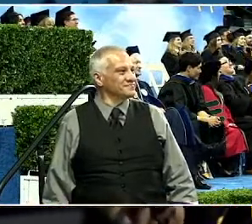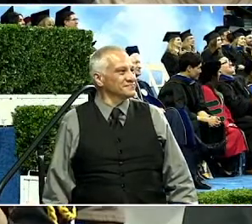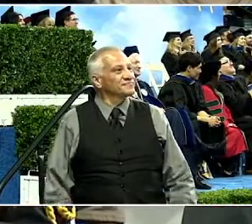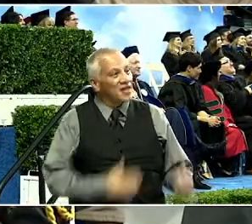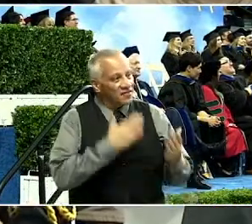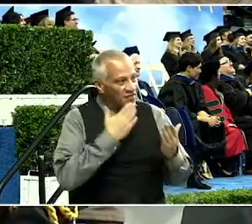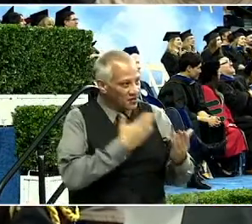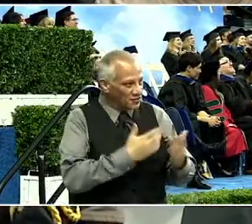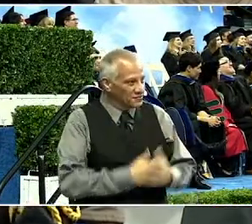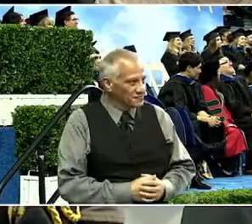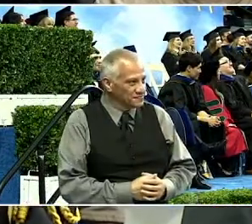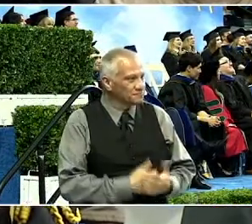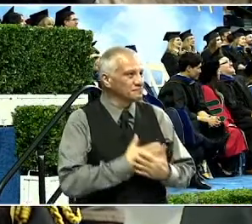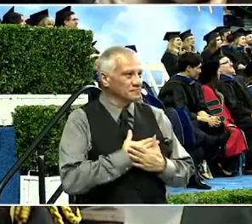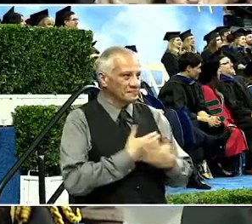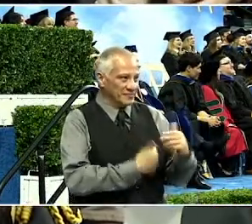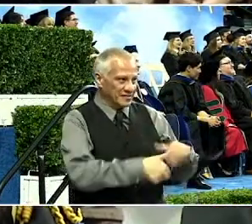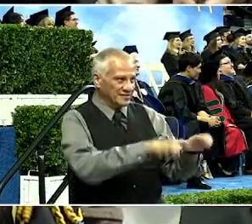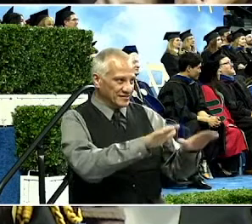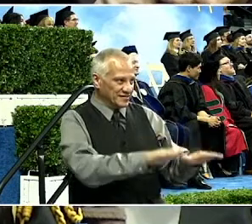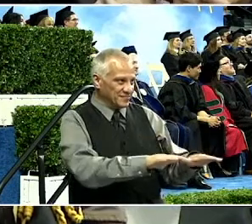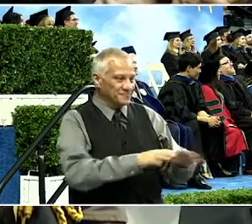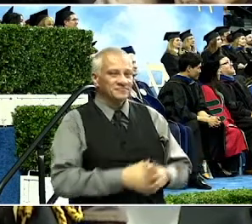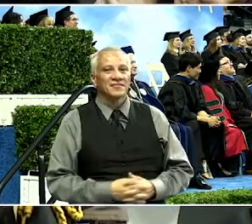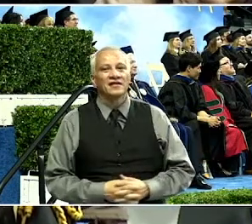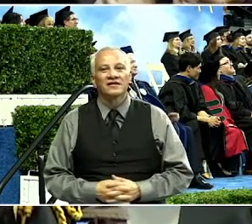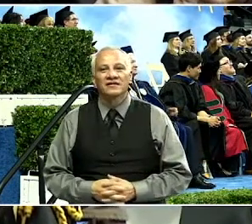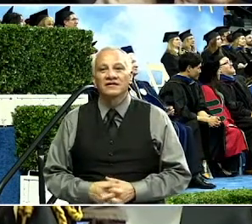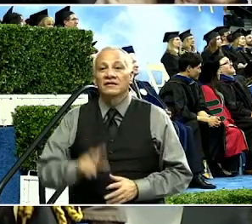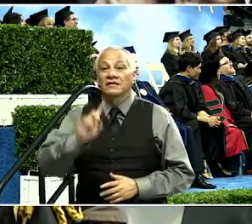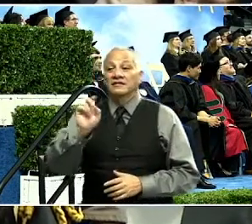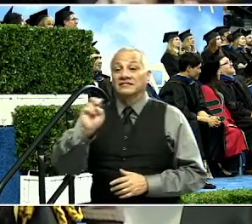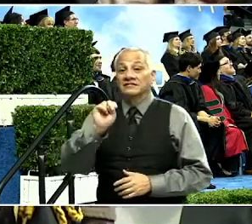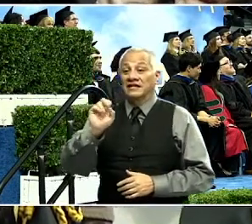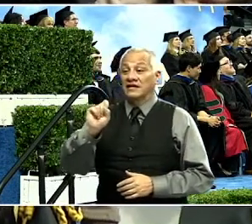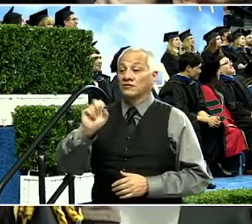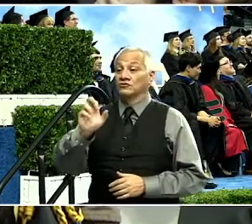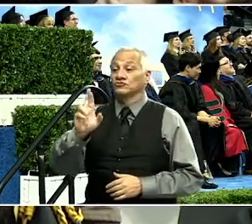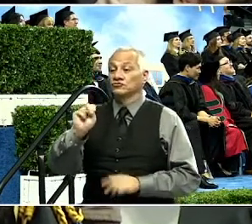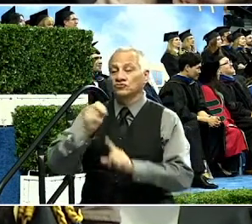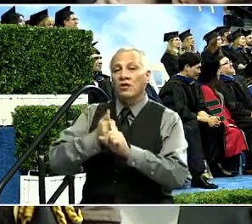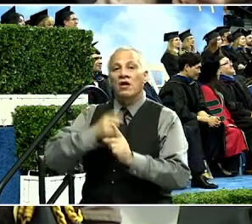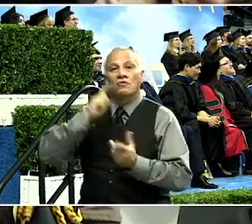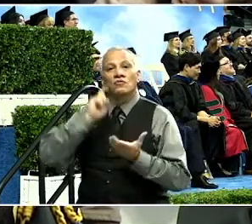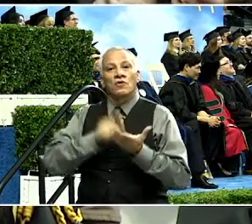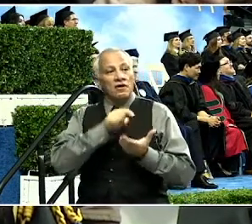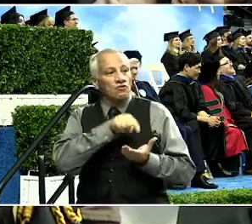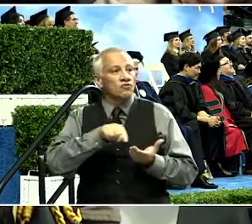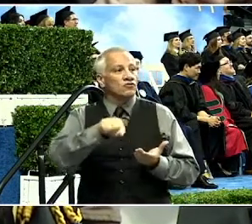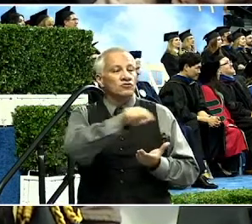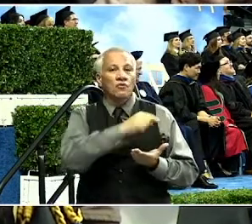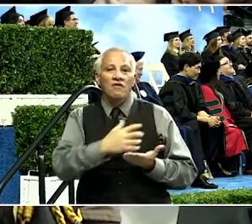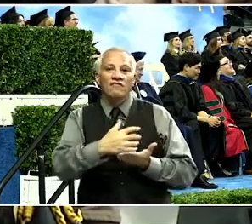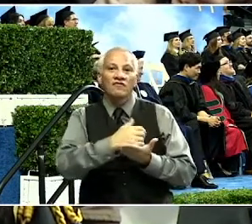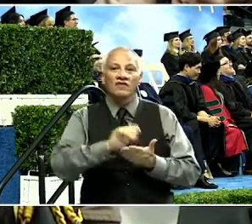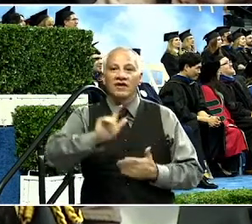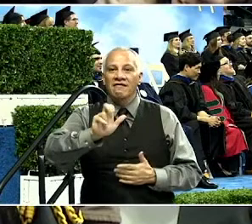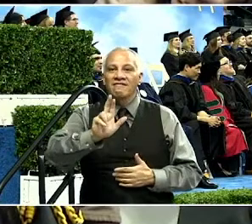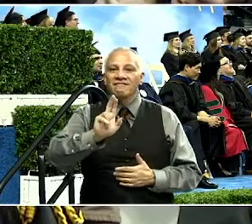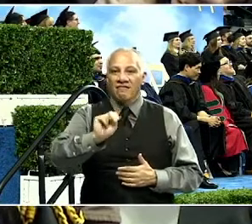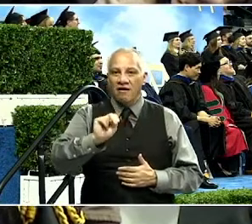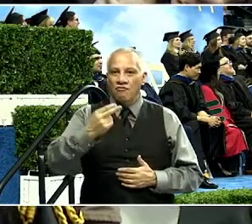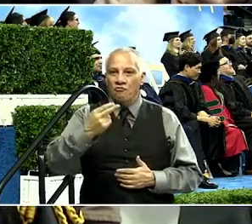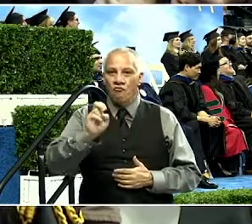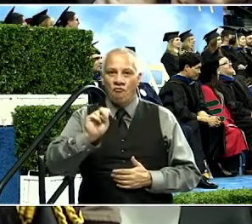Thank you. Please be seated. Dean Stern will recognize those who have earned Latin honors.